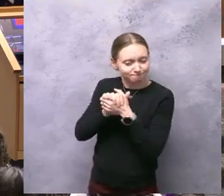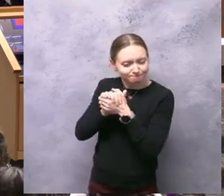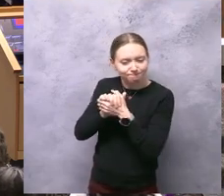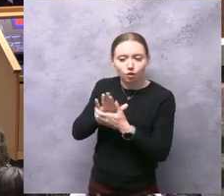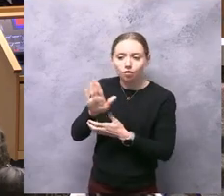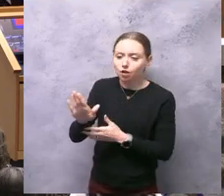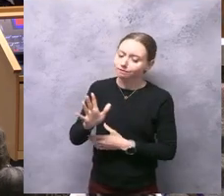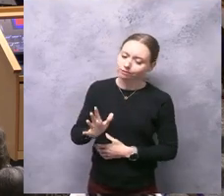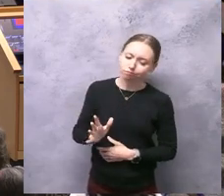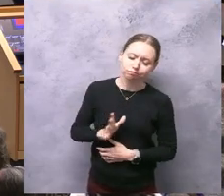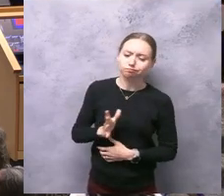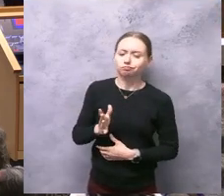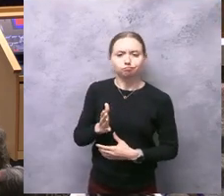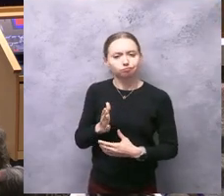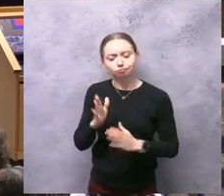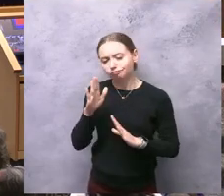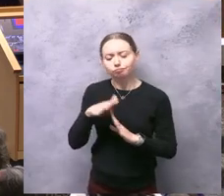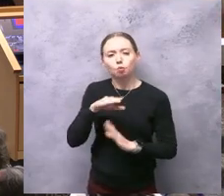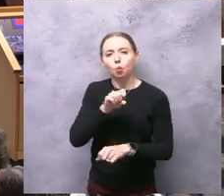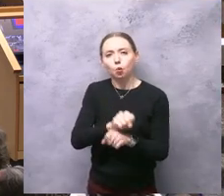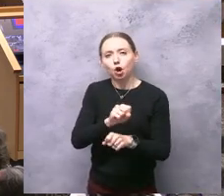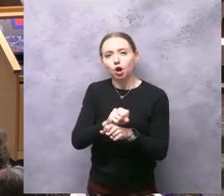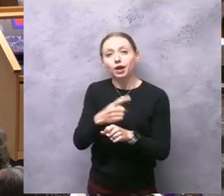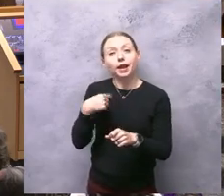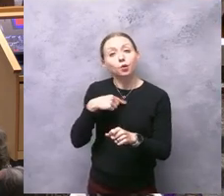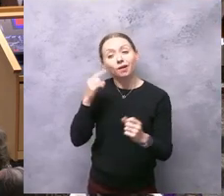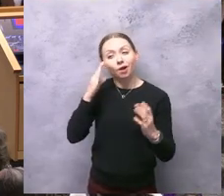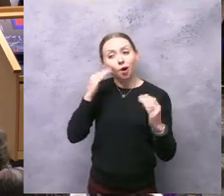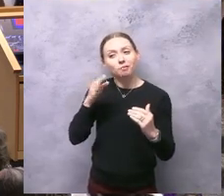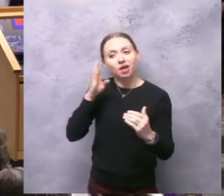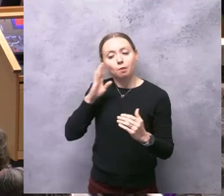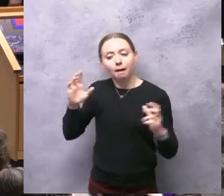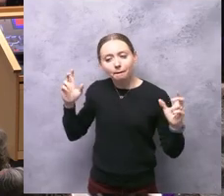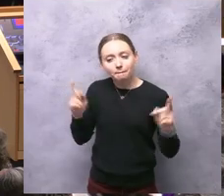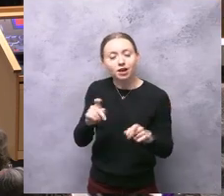they will come back to work for Cypress-Fairbanks ISD.